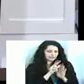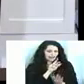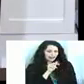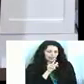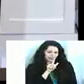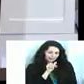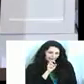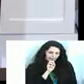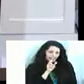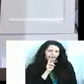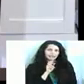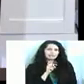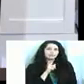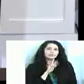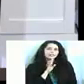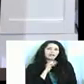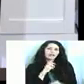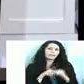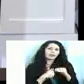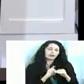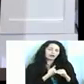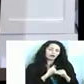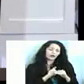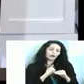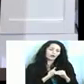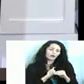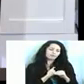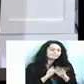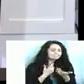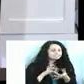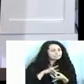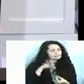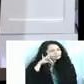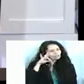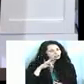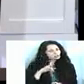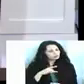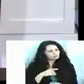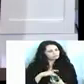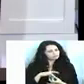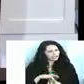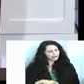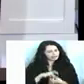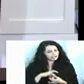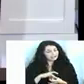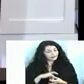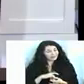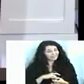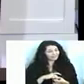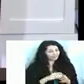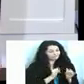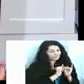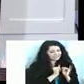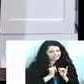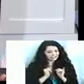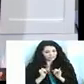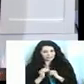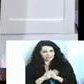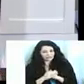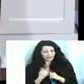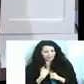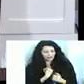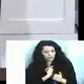own spirituality. We've been reminding ourselves that there is this individual responsibility that we have to grow as people of